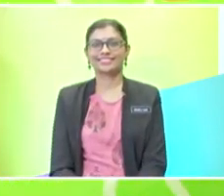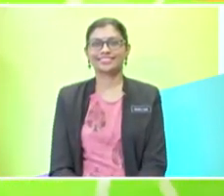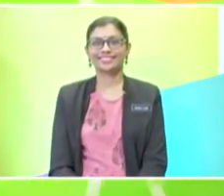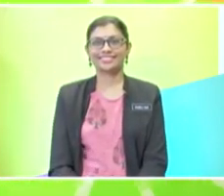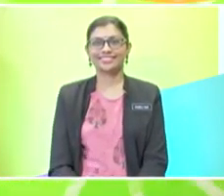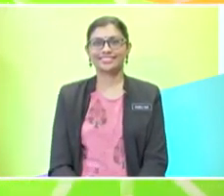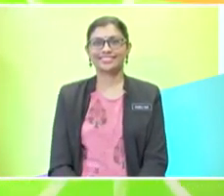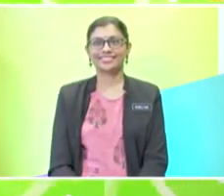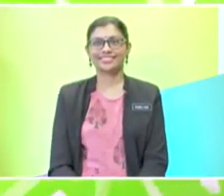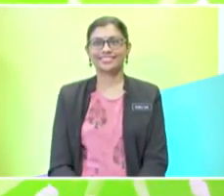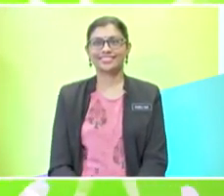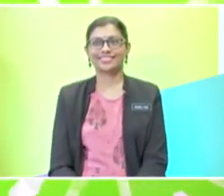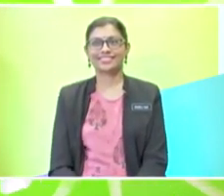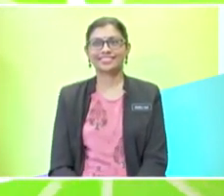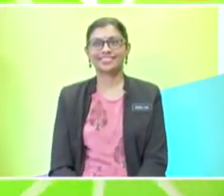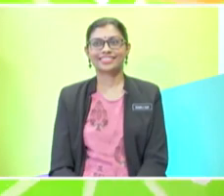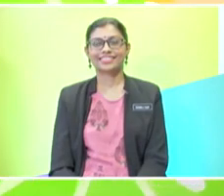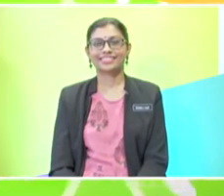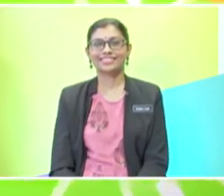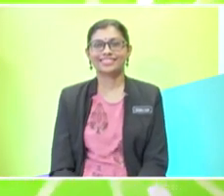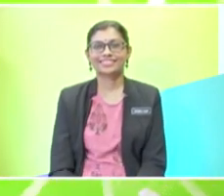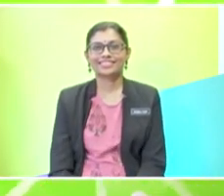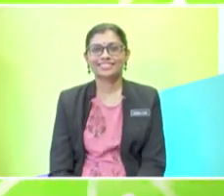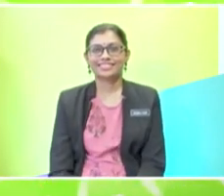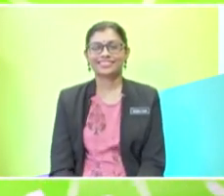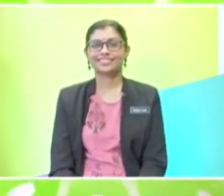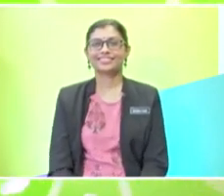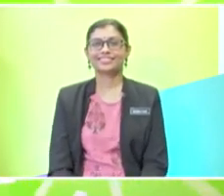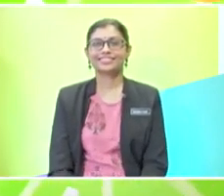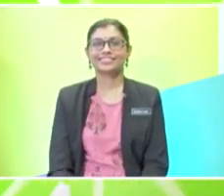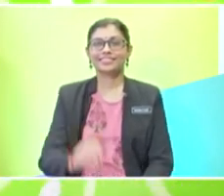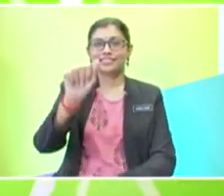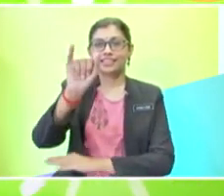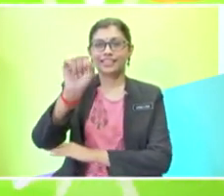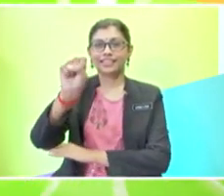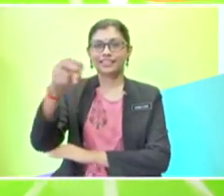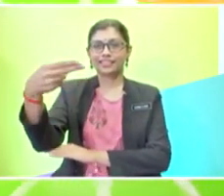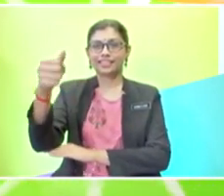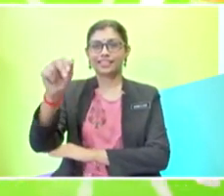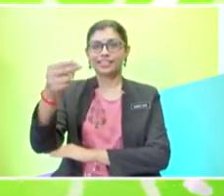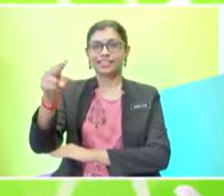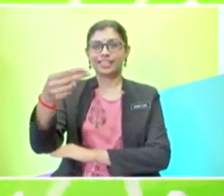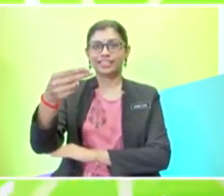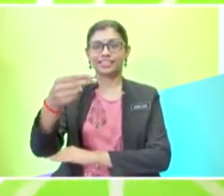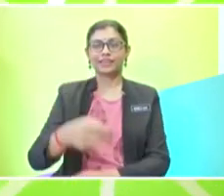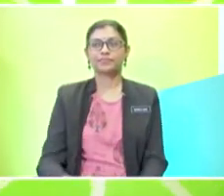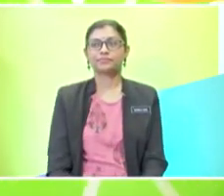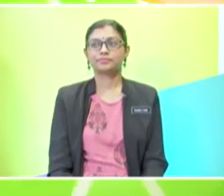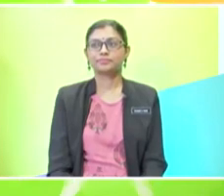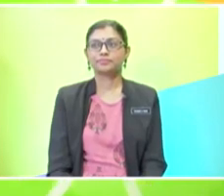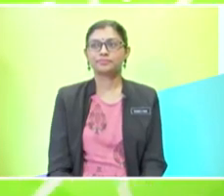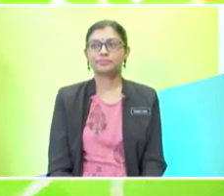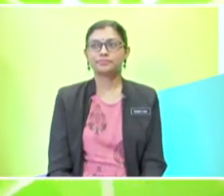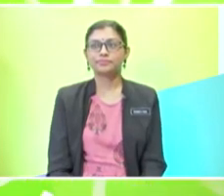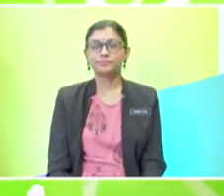by his teacher, Ms. Rusmiza. Mm-hmm. And then we have Ade Aisyah Humaira. Hi, Aisyah Humaira. Hi. And